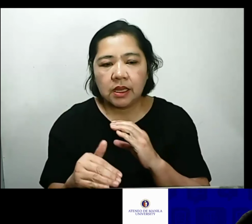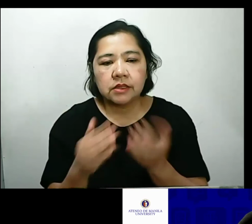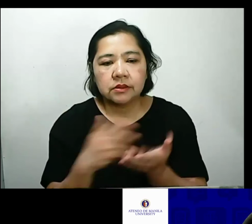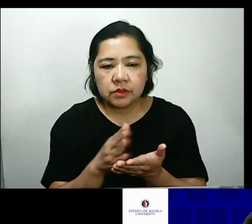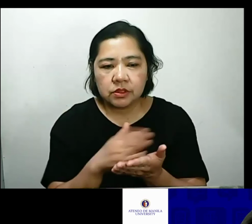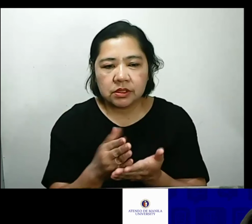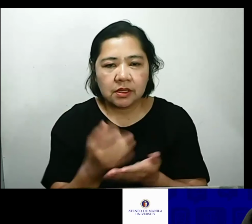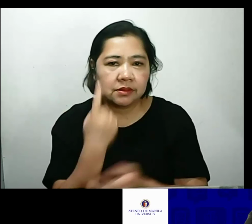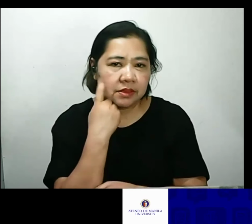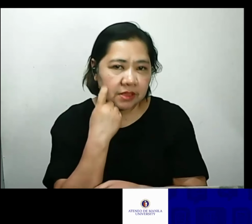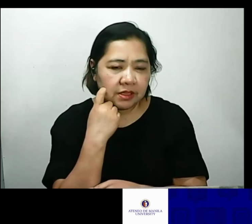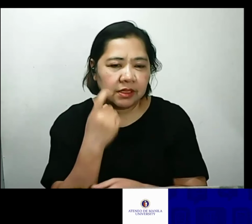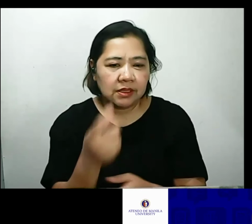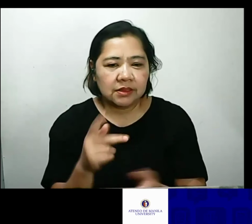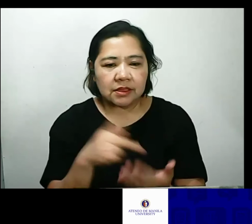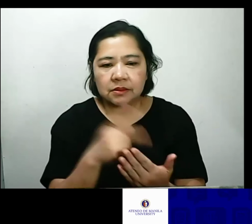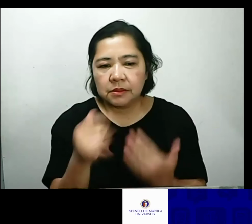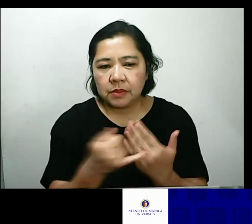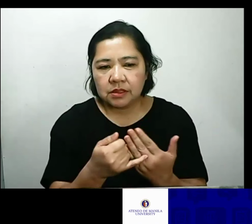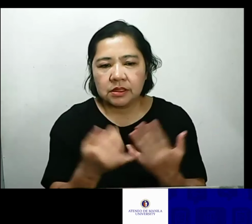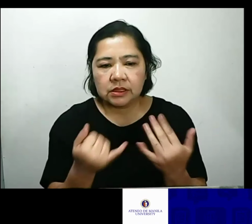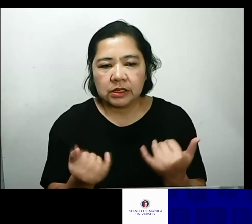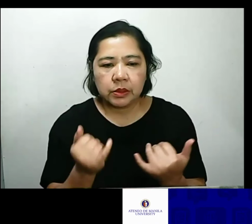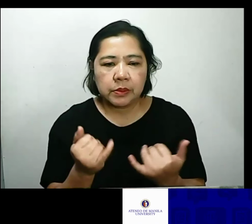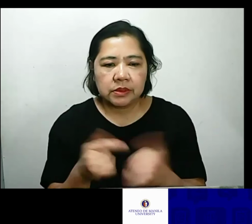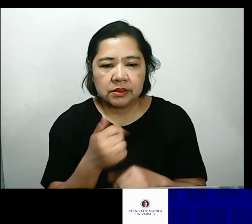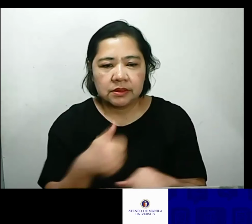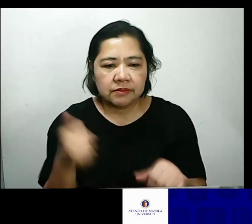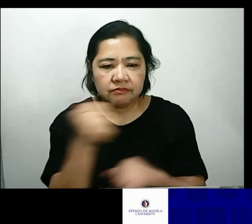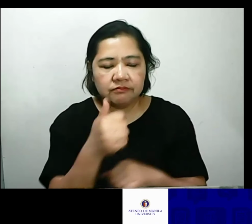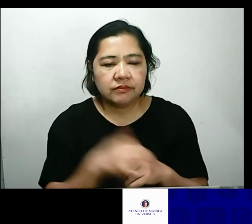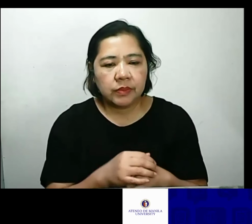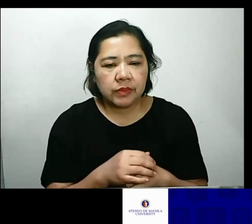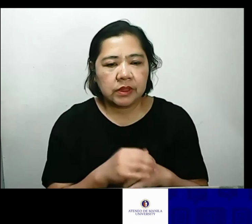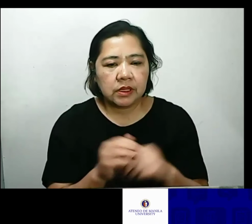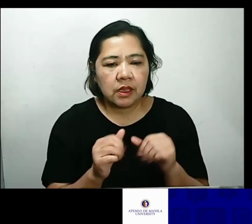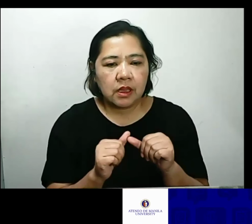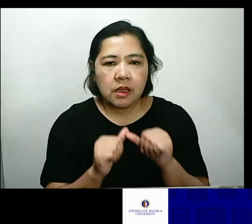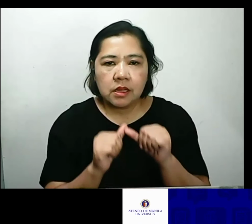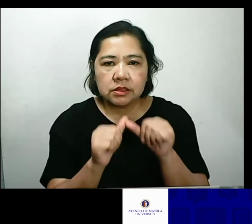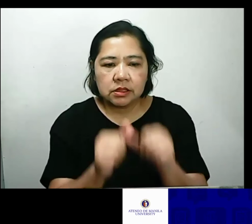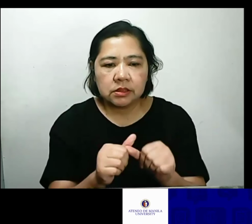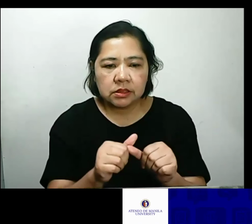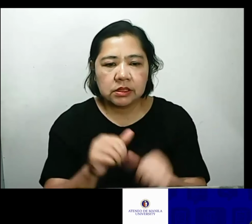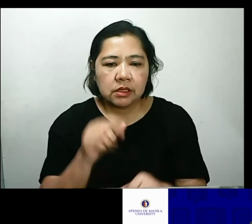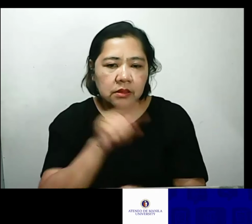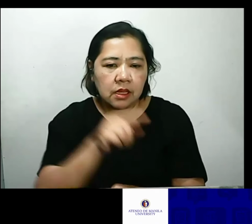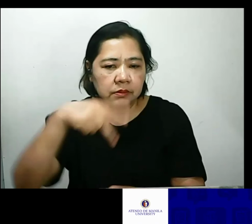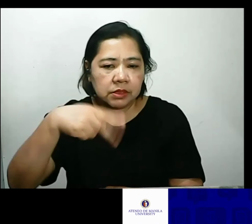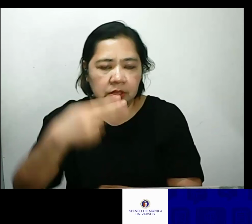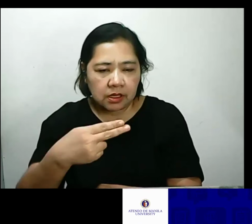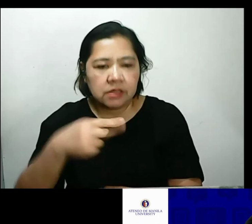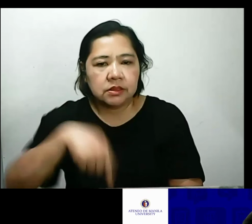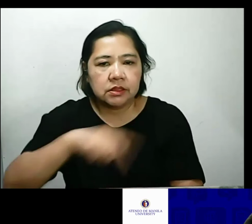is a principal investigator of. So these are links to resilienttoolkit.ph and coastal cities at risk in the